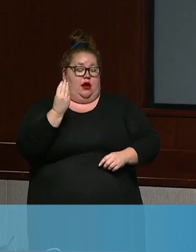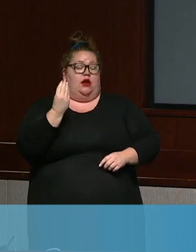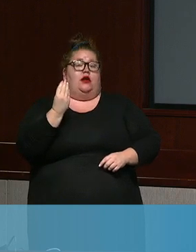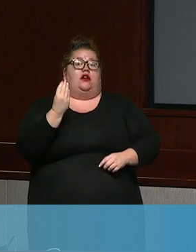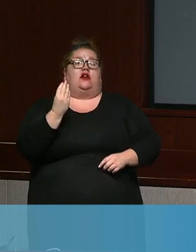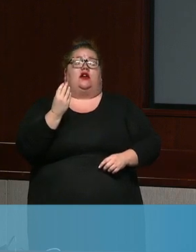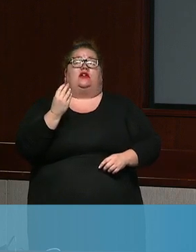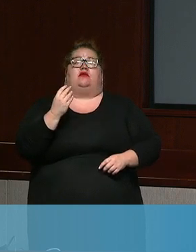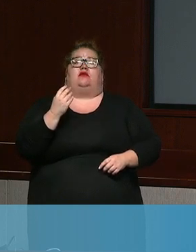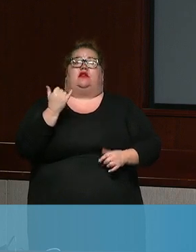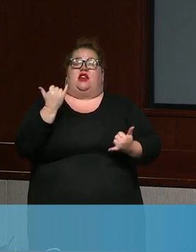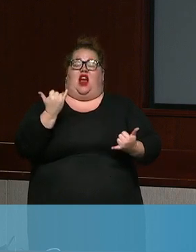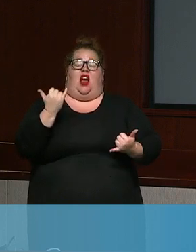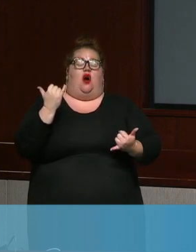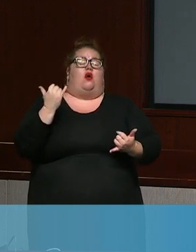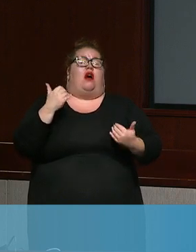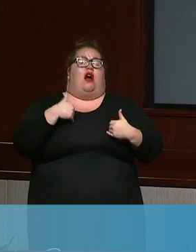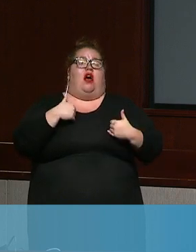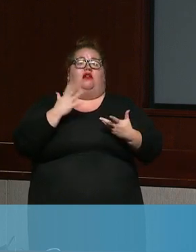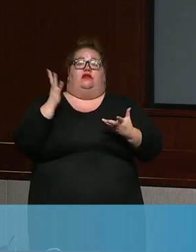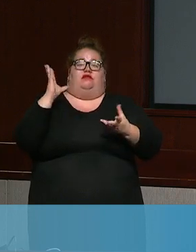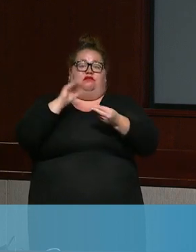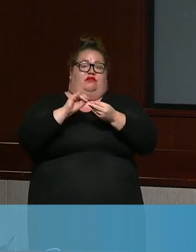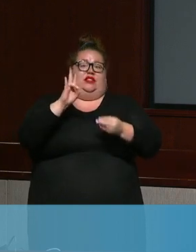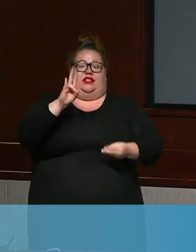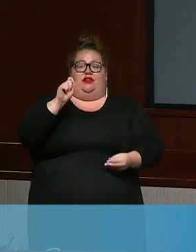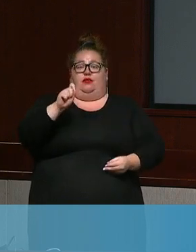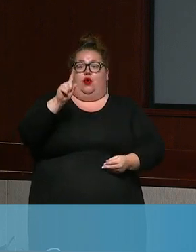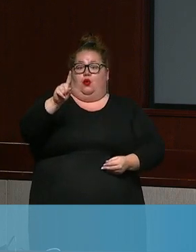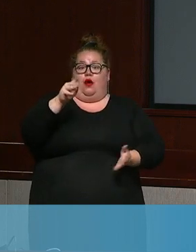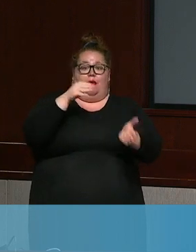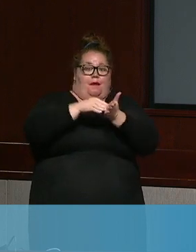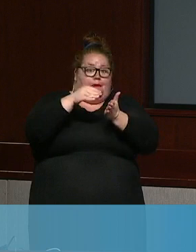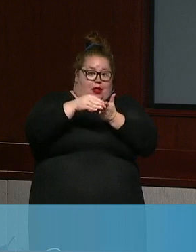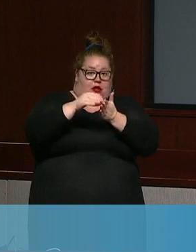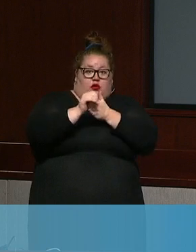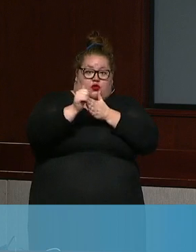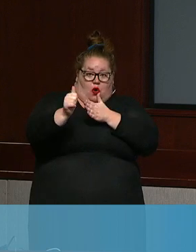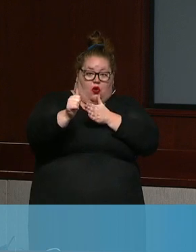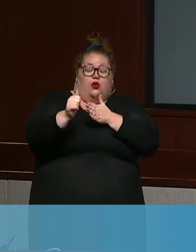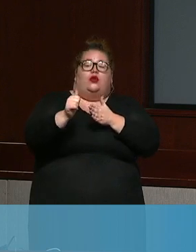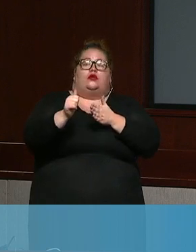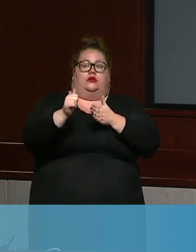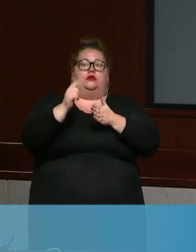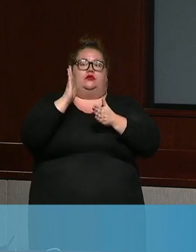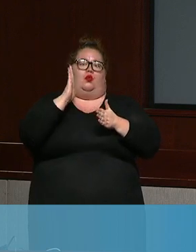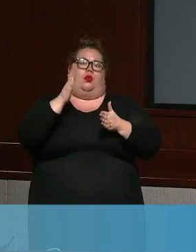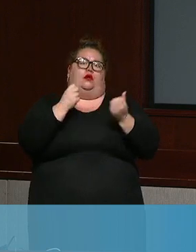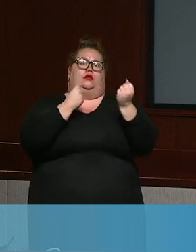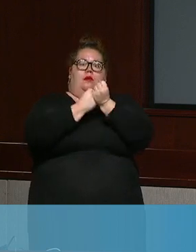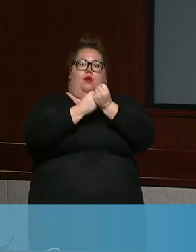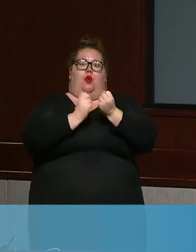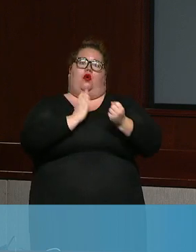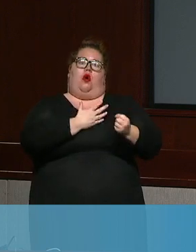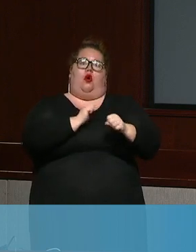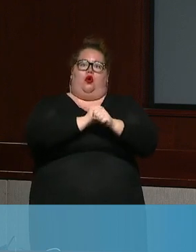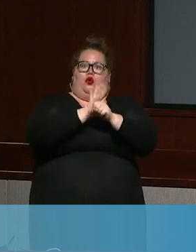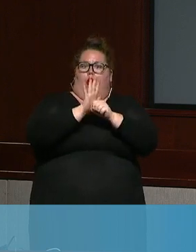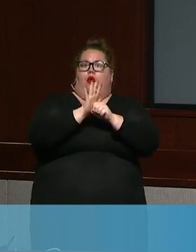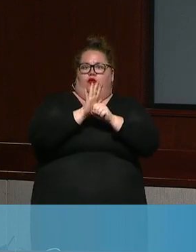$7.1 million to Kern County to be used for COVID efforts. They've identified